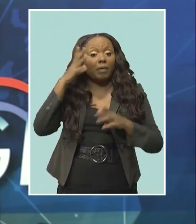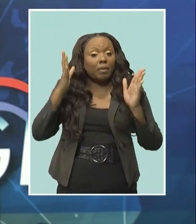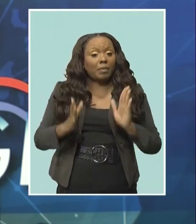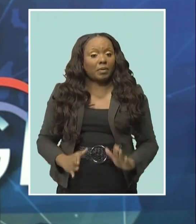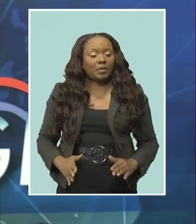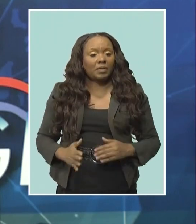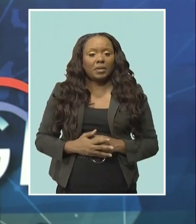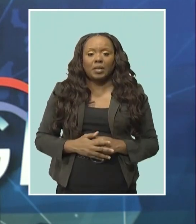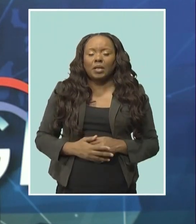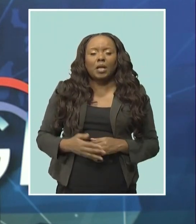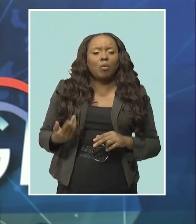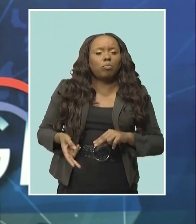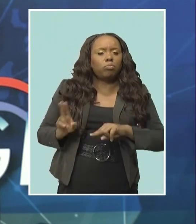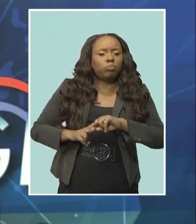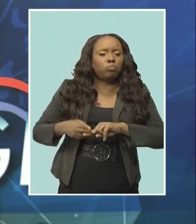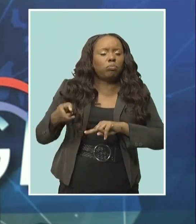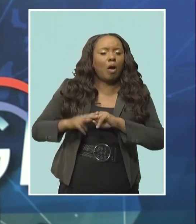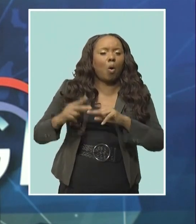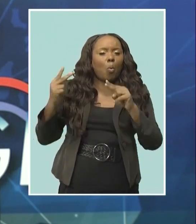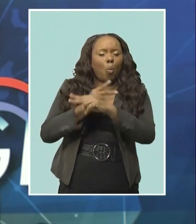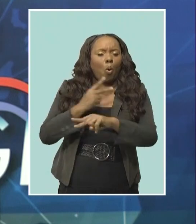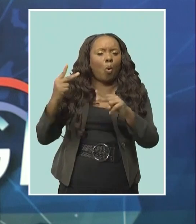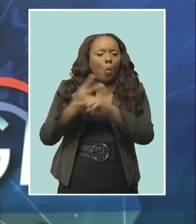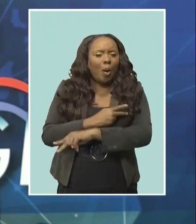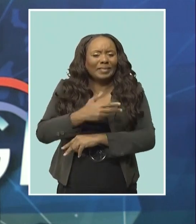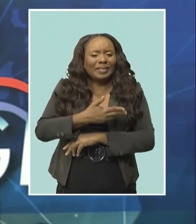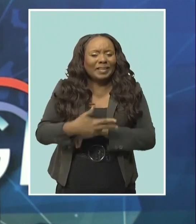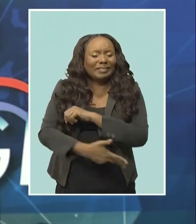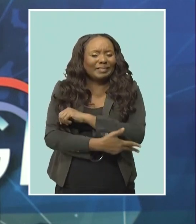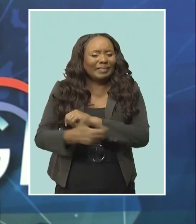months. Michael Powers spoke to Crystal Hoyt.